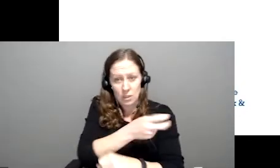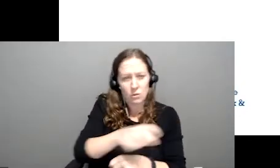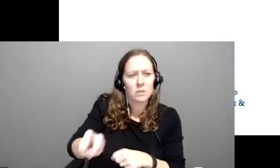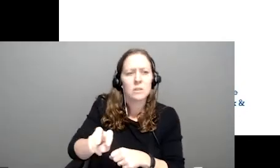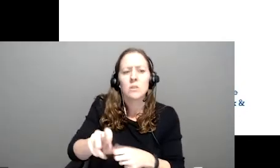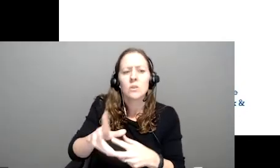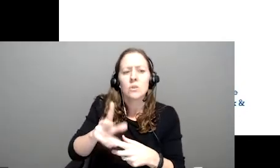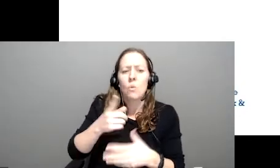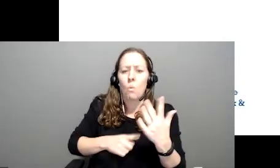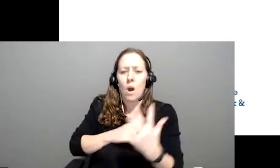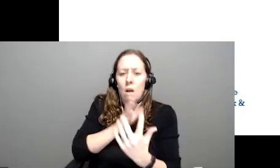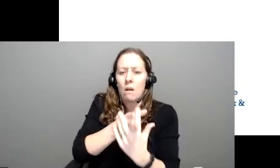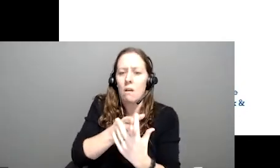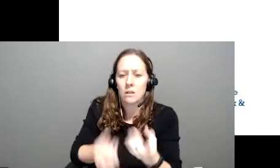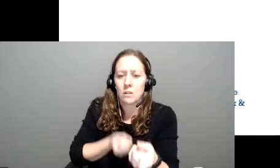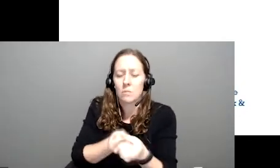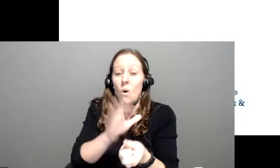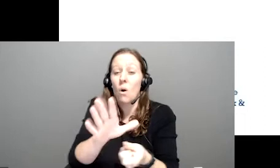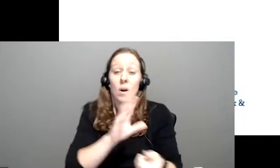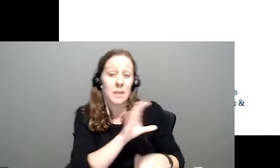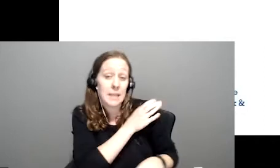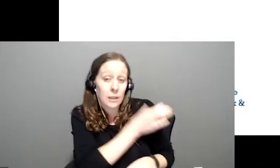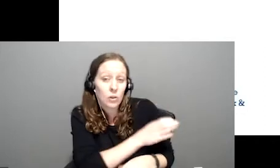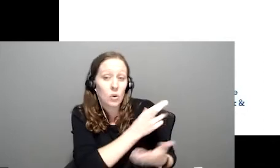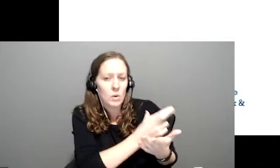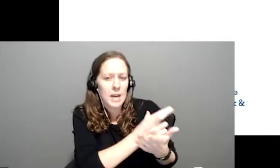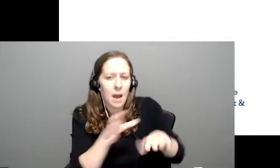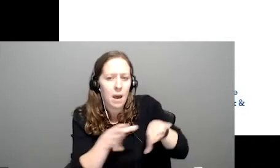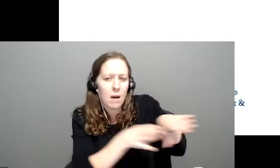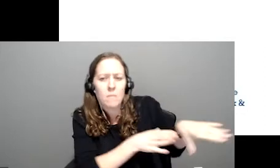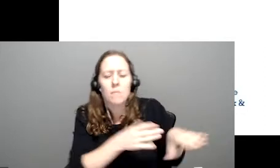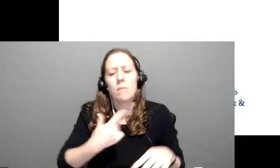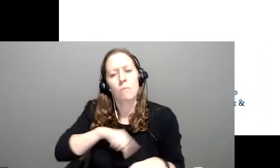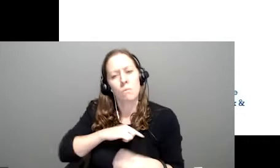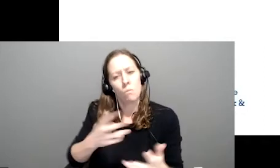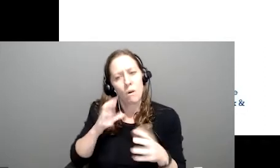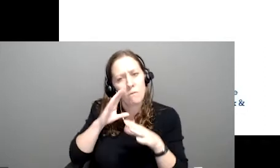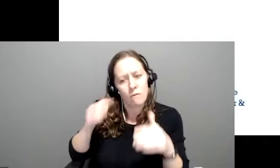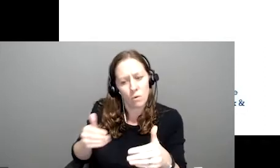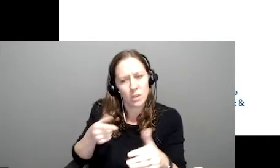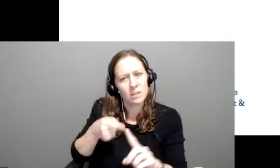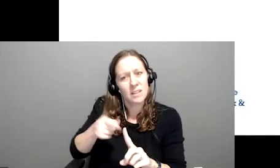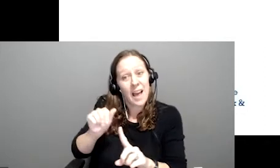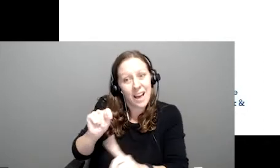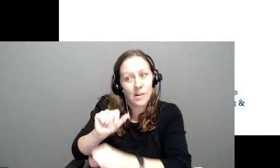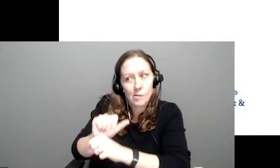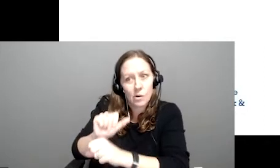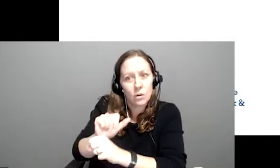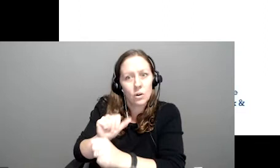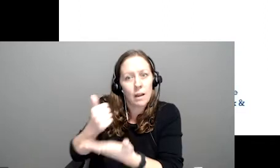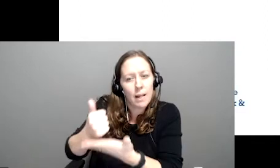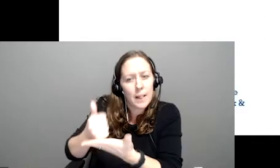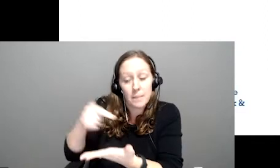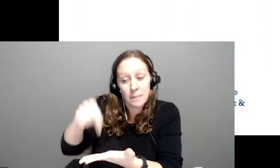we weren't concerned about some of the clinical or rehab interventions. What we really wanted to know is what work-focused interventions are most effective in supporting